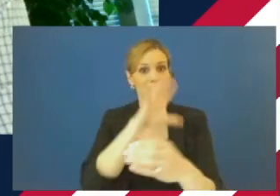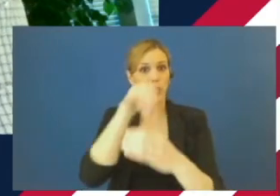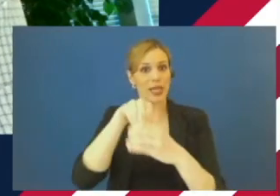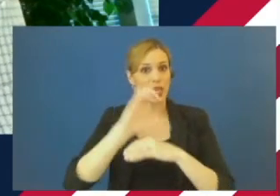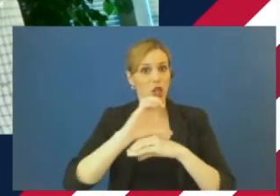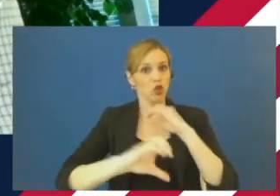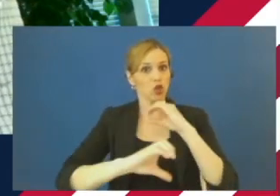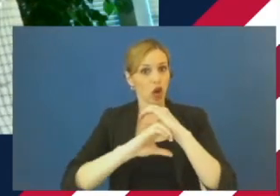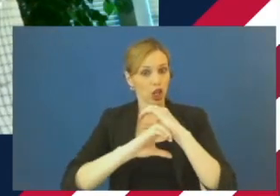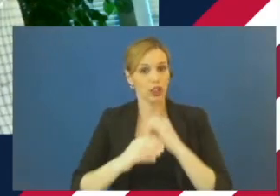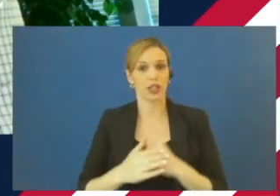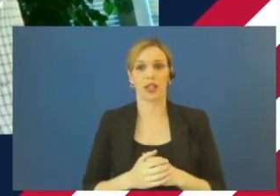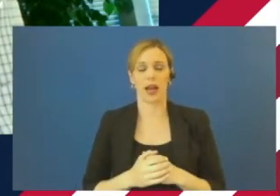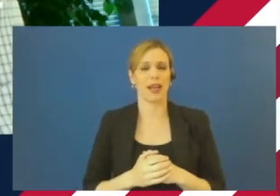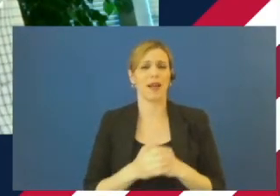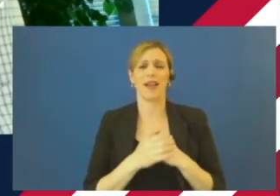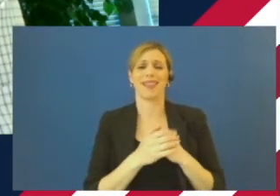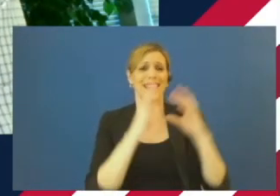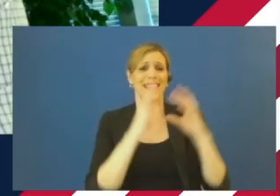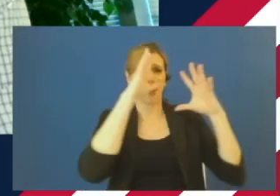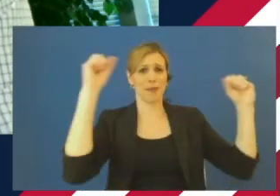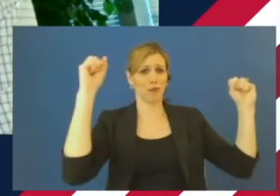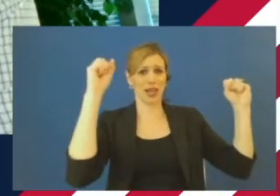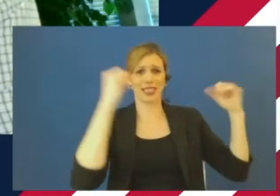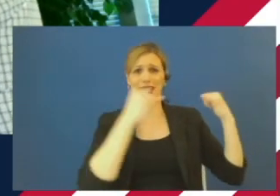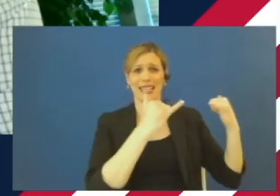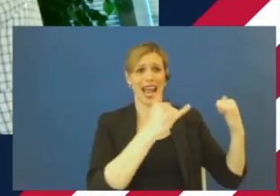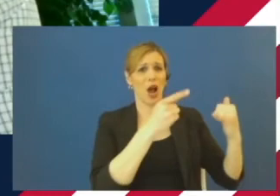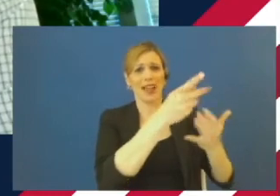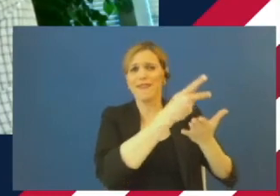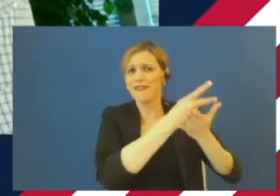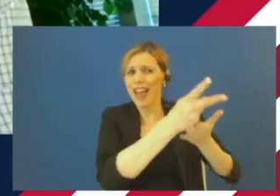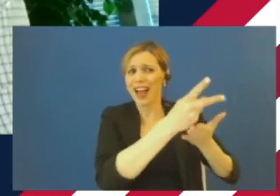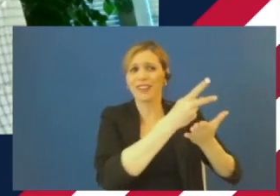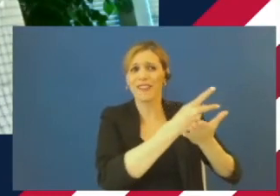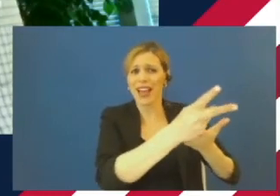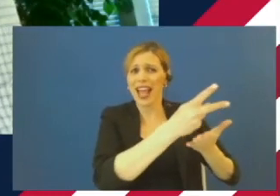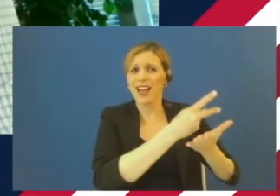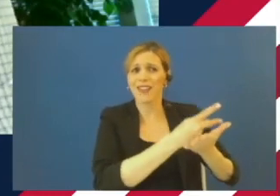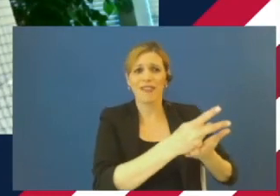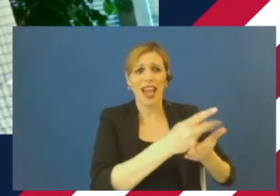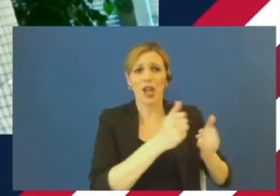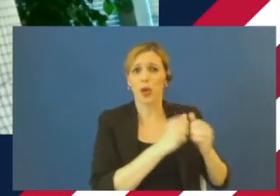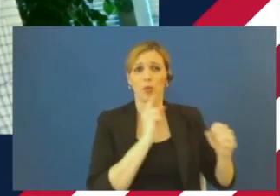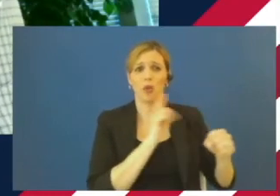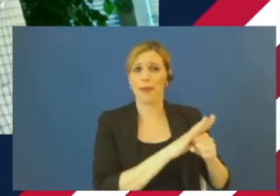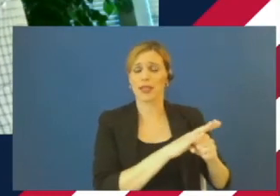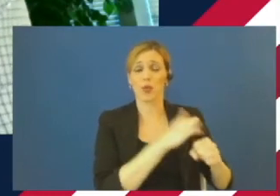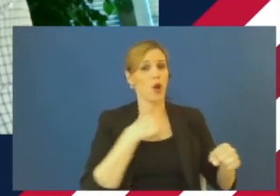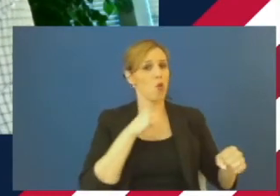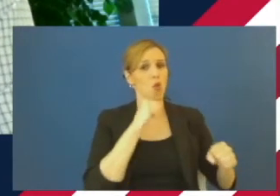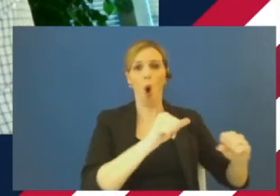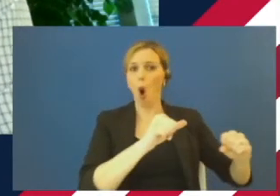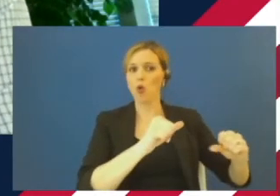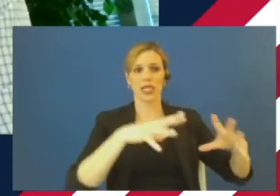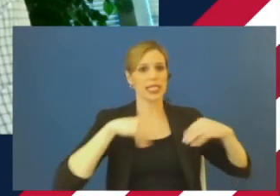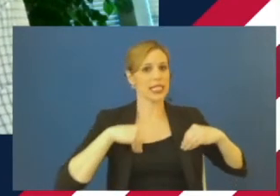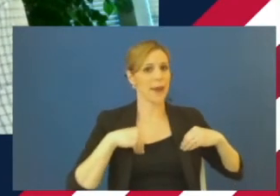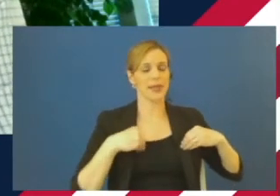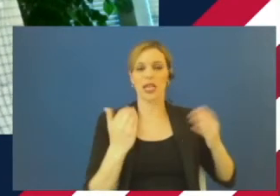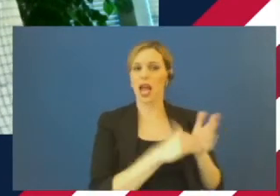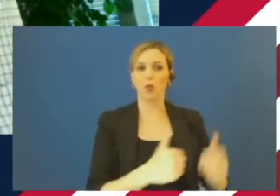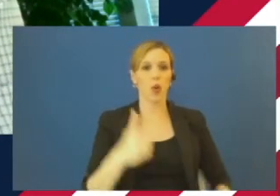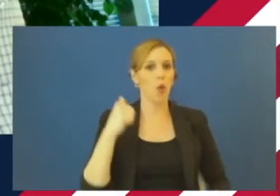promises by the administration, and we won't accept it again. We call on this committee here to adopt in its platform that